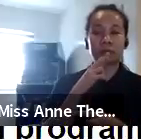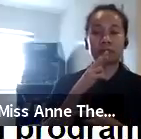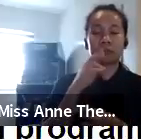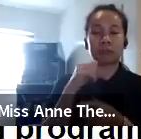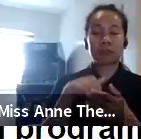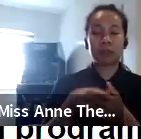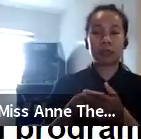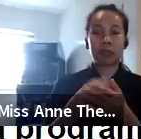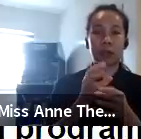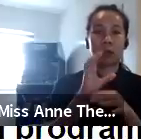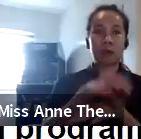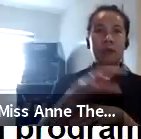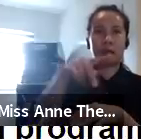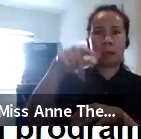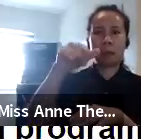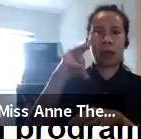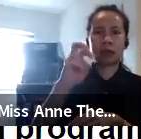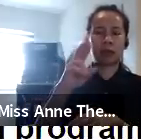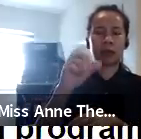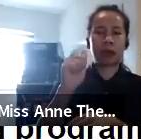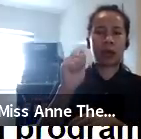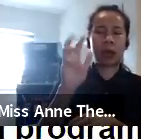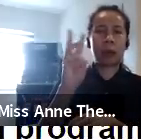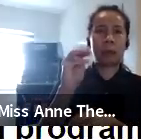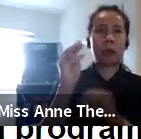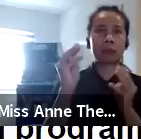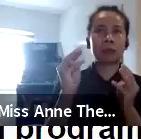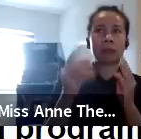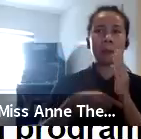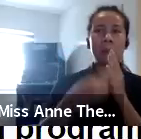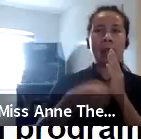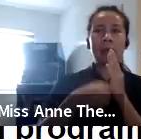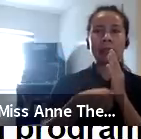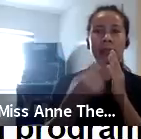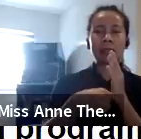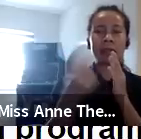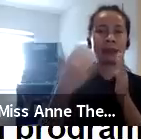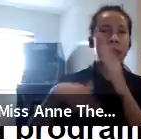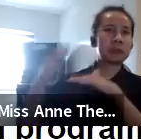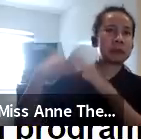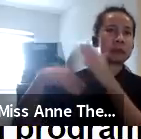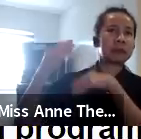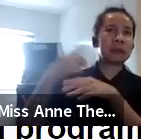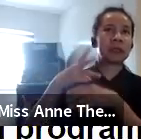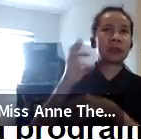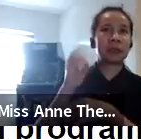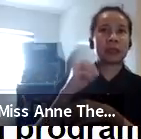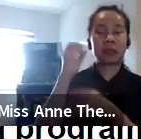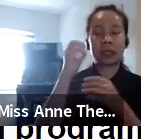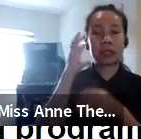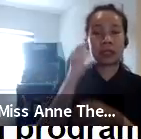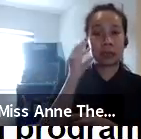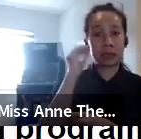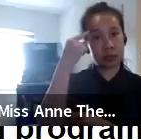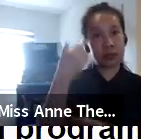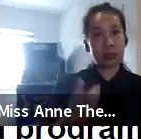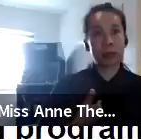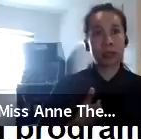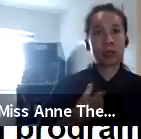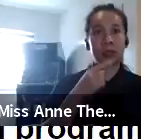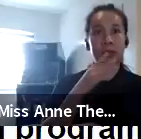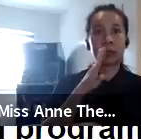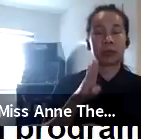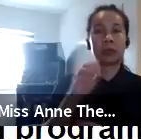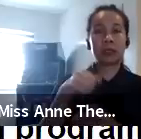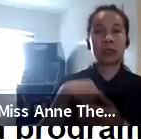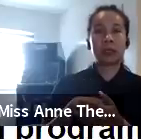of Panorama. I'm sorry, but I have to tell it really that it was an experience to be, for me, to be in the